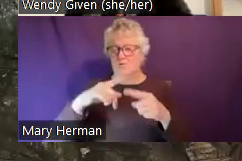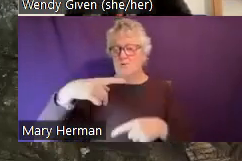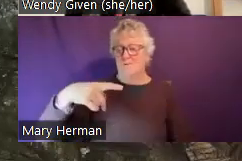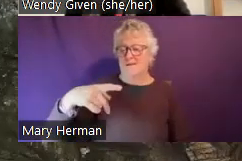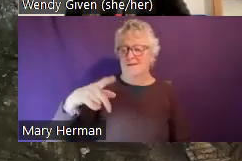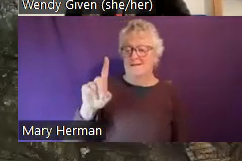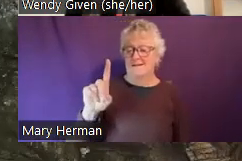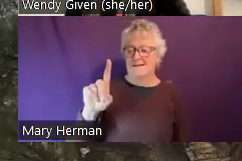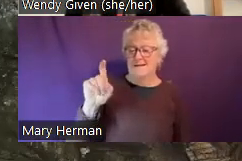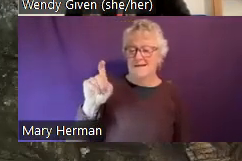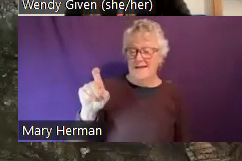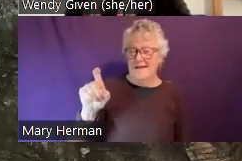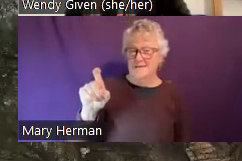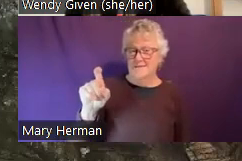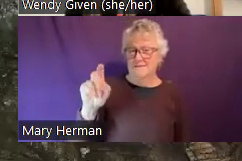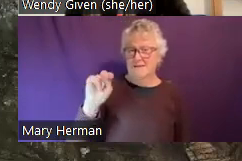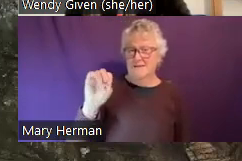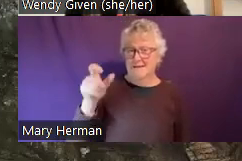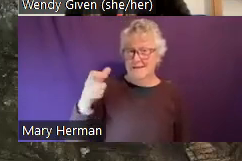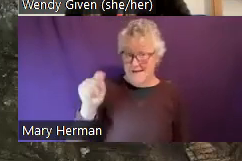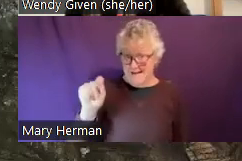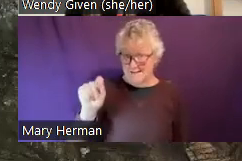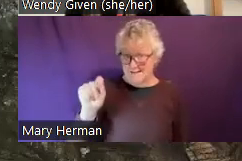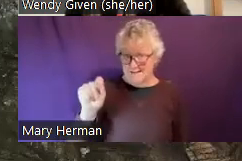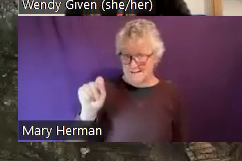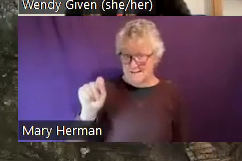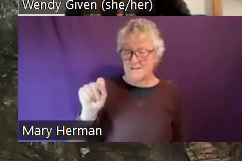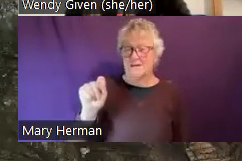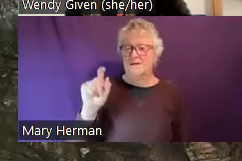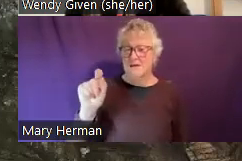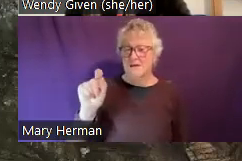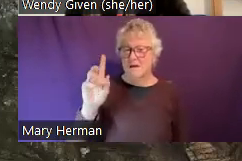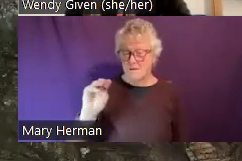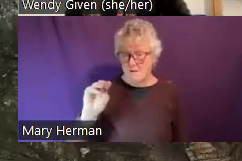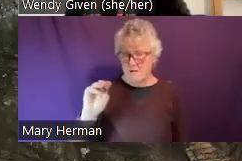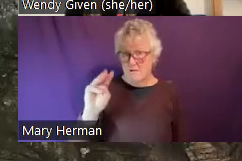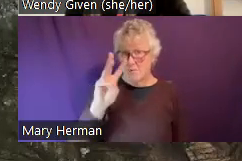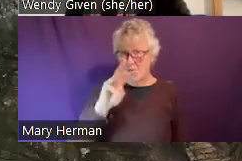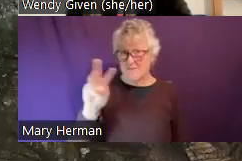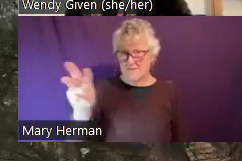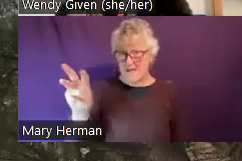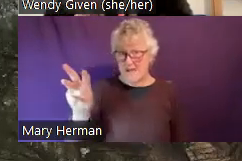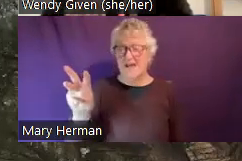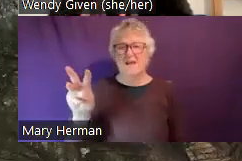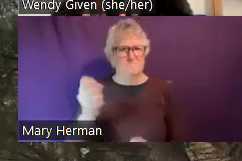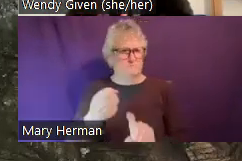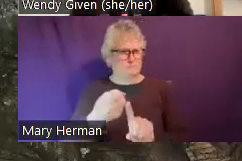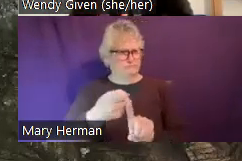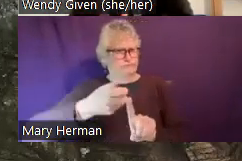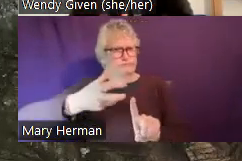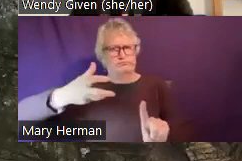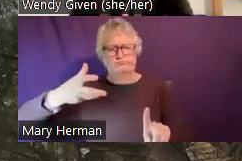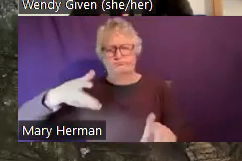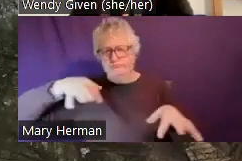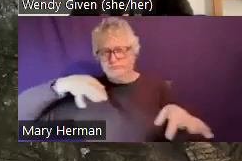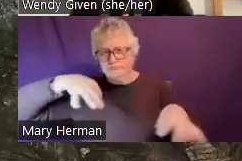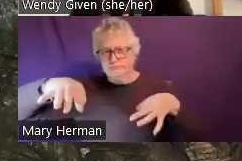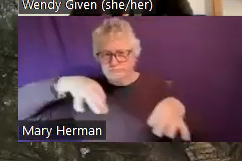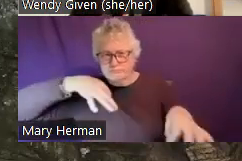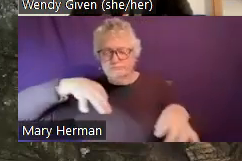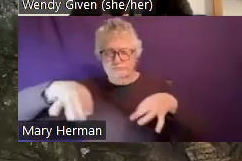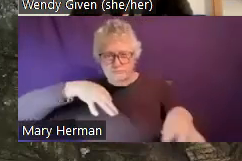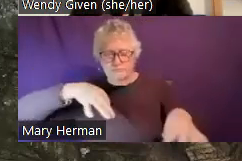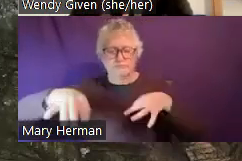pdxnext.com website, that actually has a lot more information on the wood and the construction of the